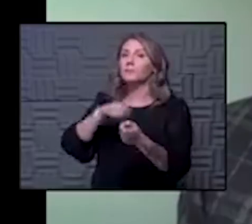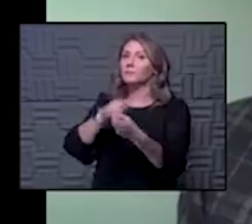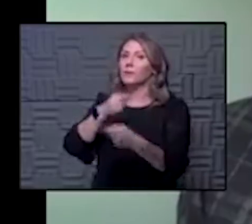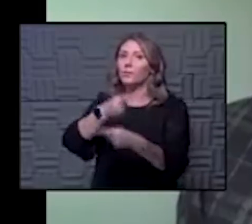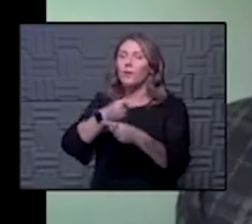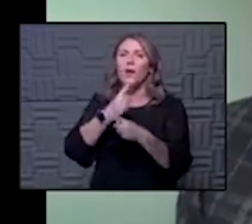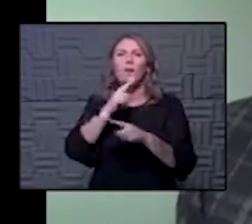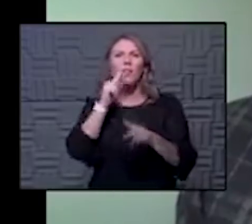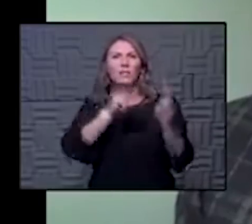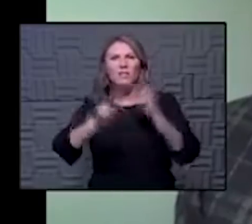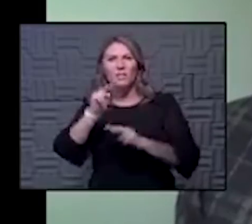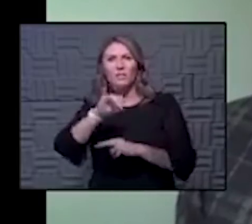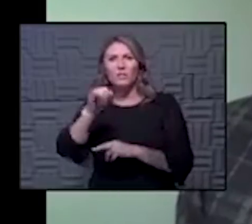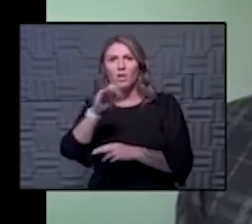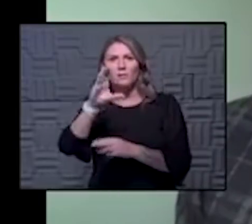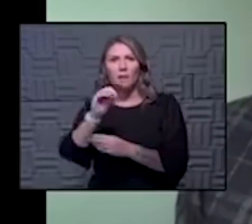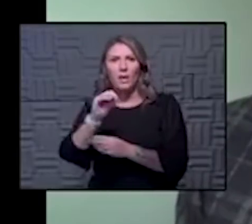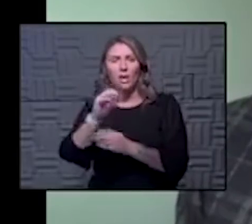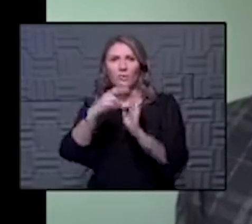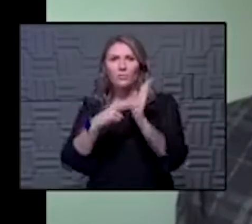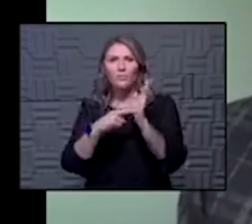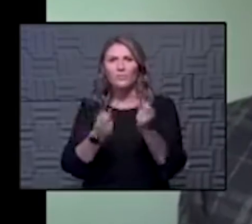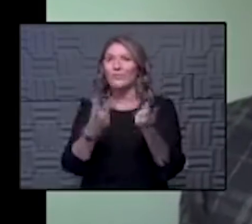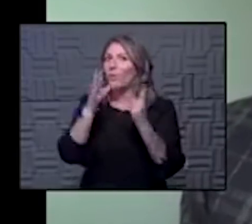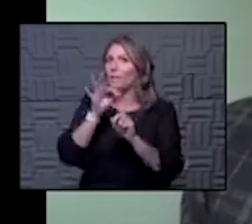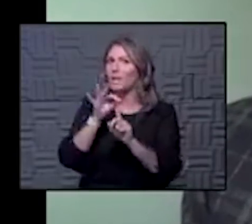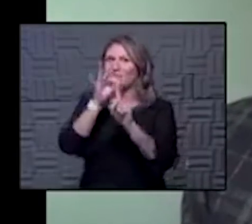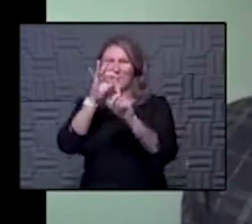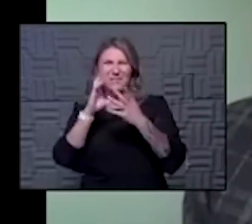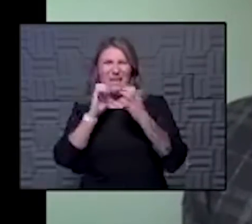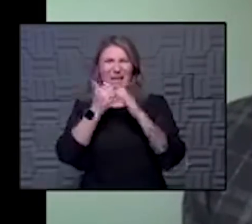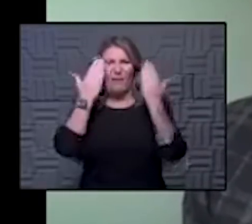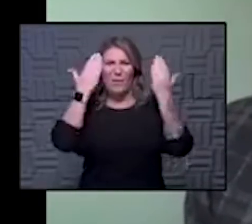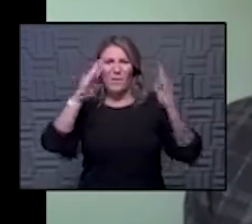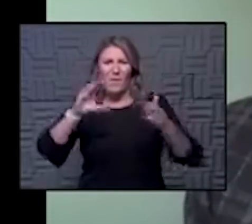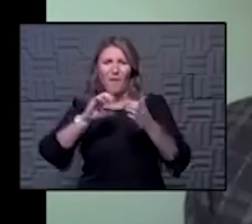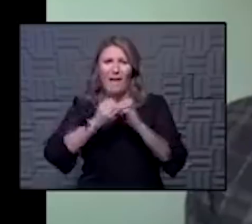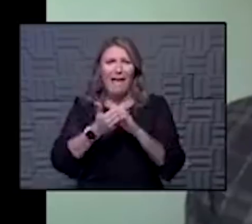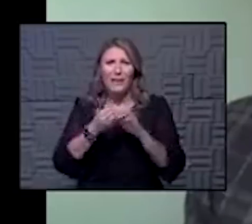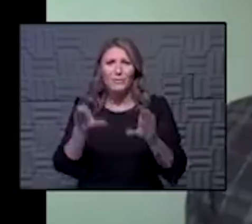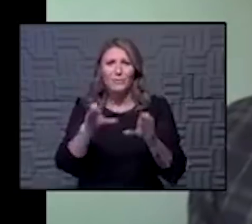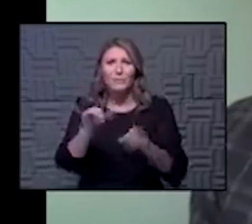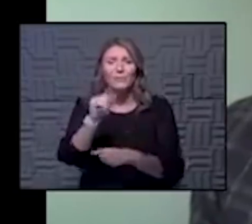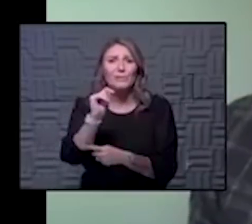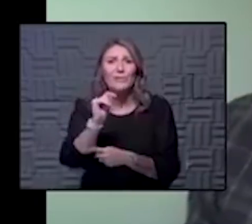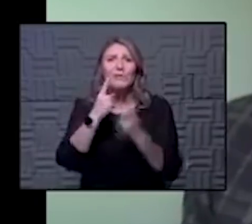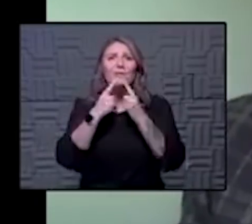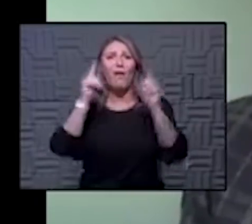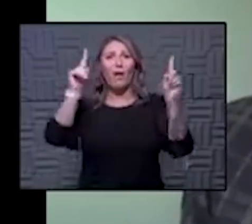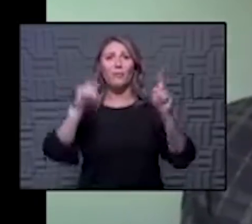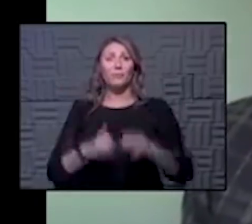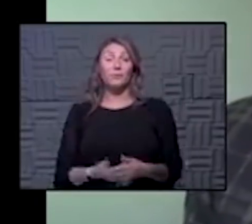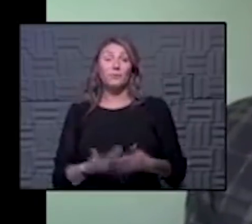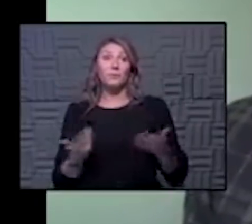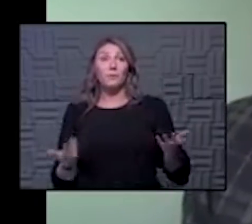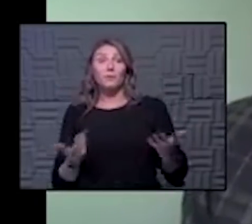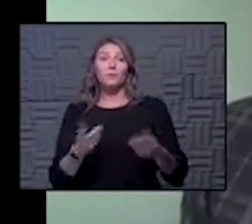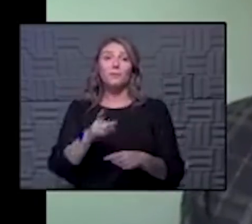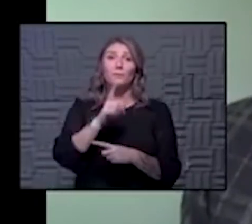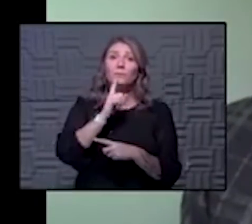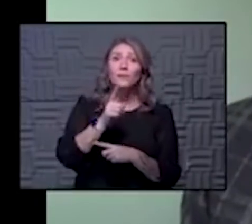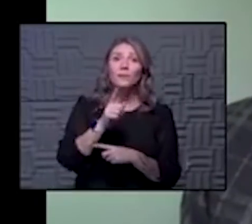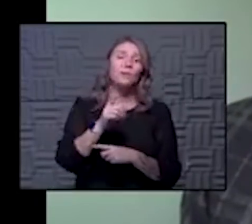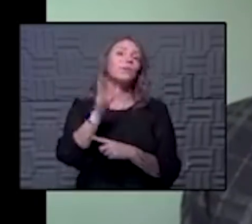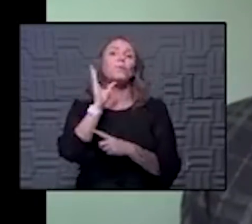County rules. There are so many exceptions to it. I'm not sure how they could really get that done, how they could accomplish it. And so it's